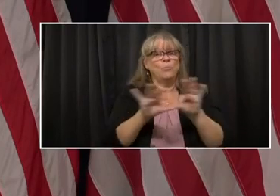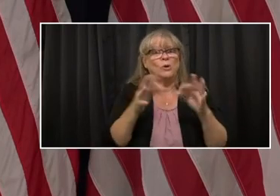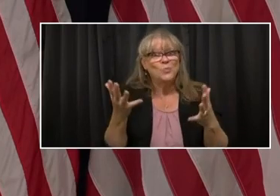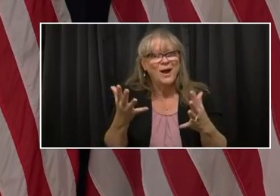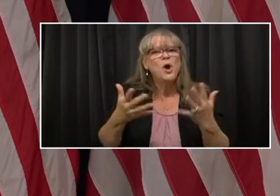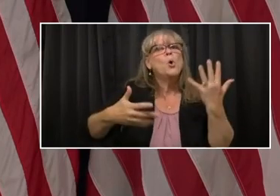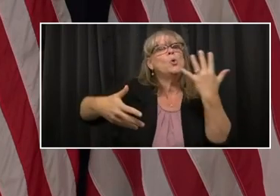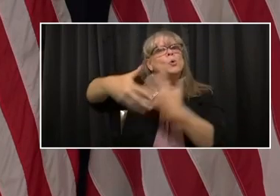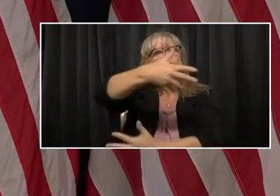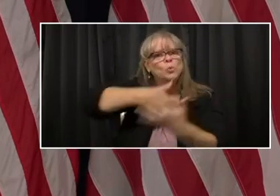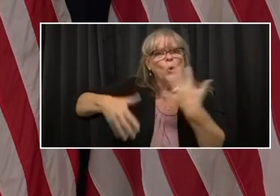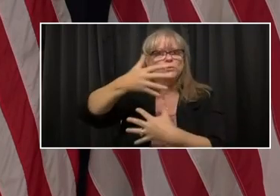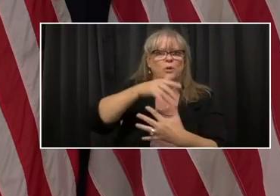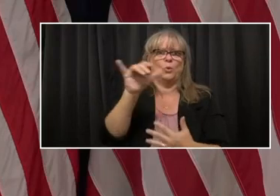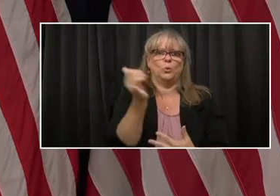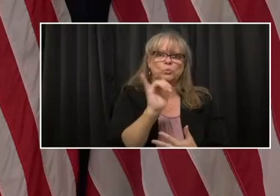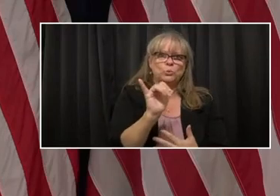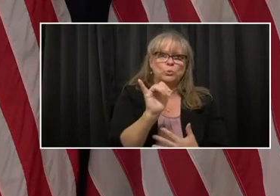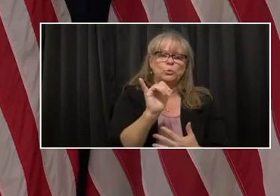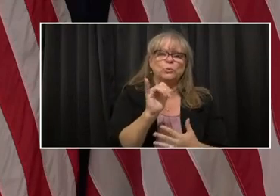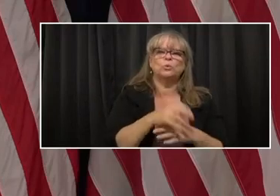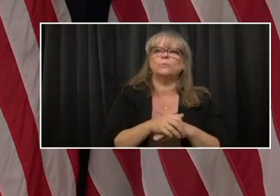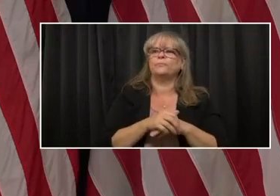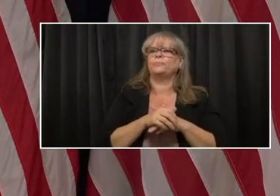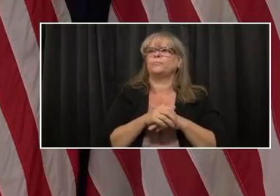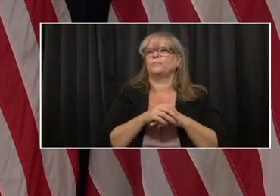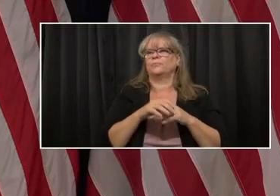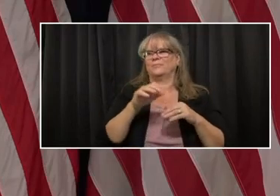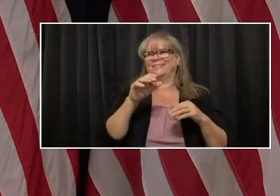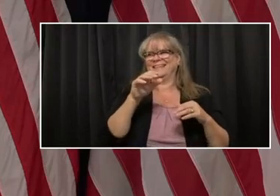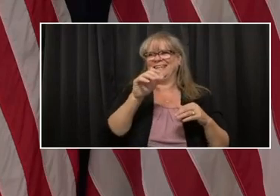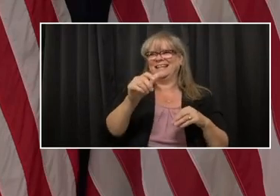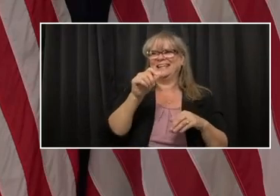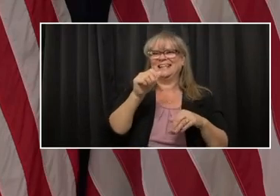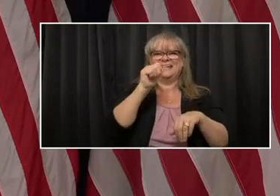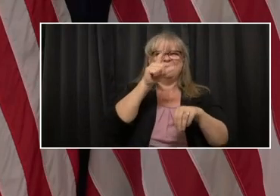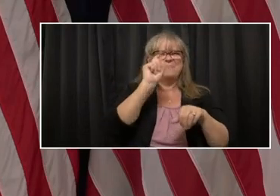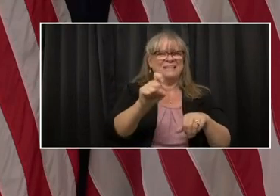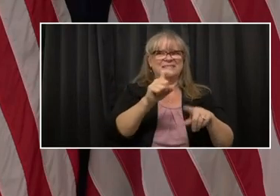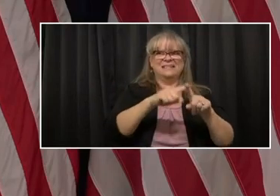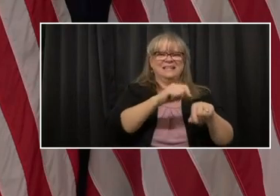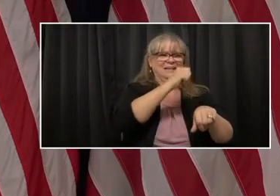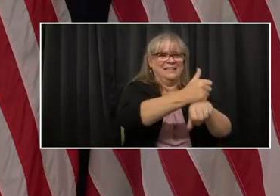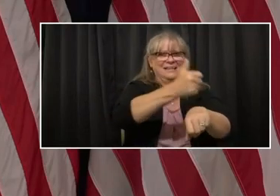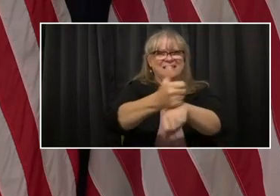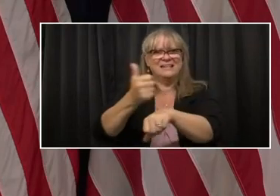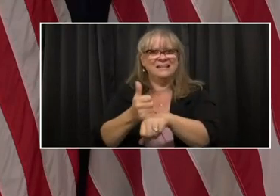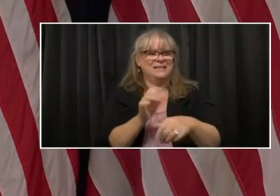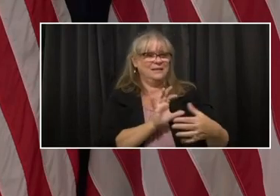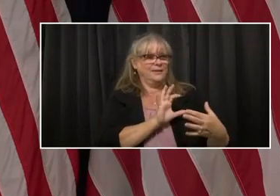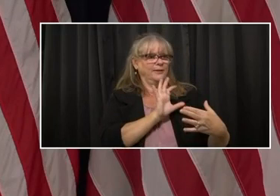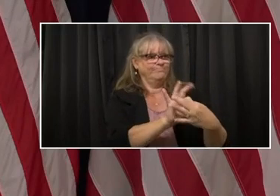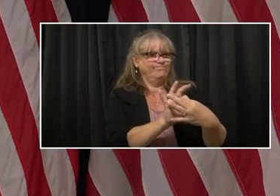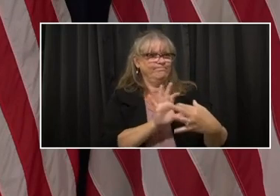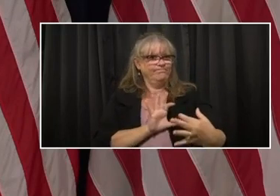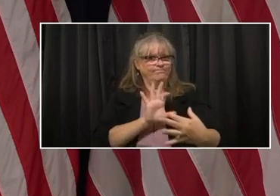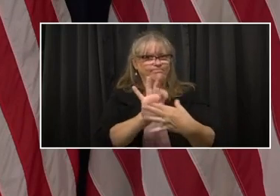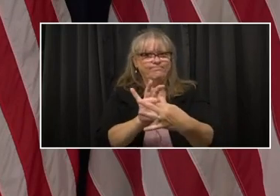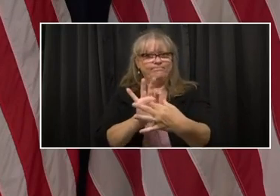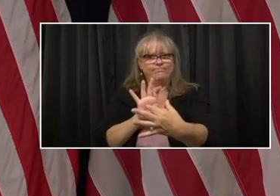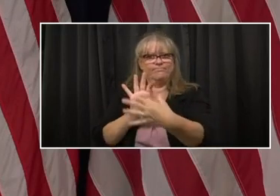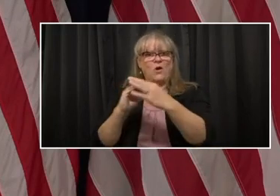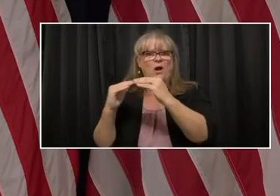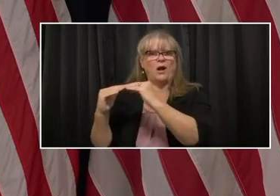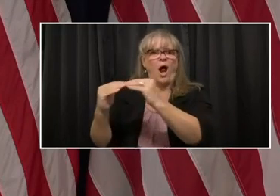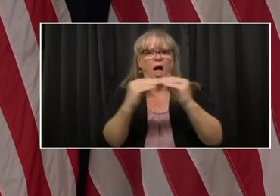peers? These are things that it's difficult to replicate virtually. So